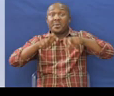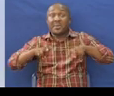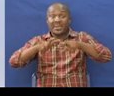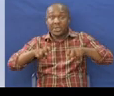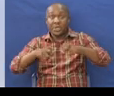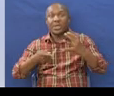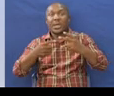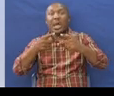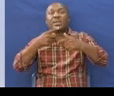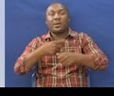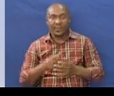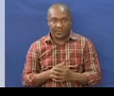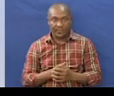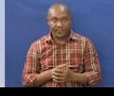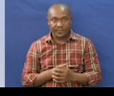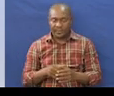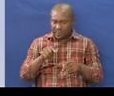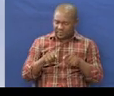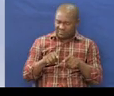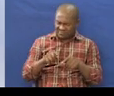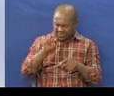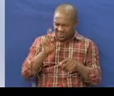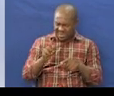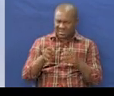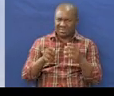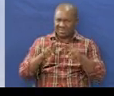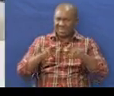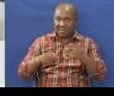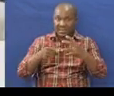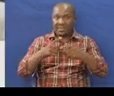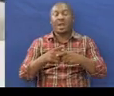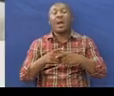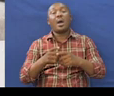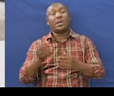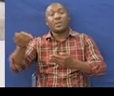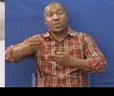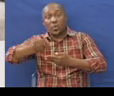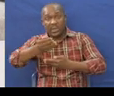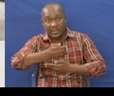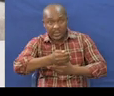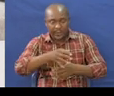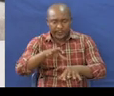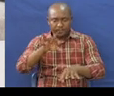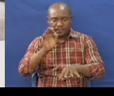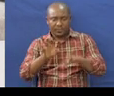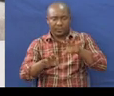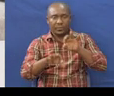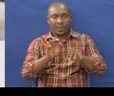data? Research data refers to the information collected or gathered in the field while you are